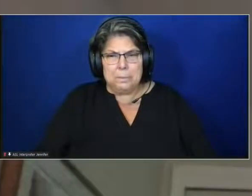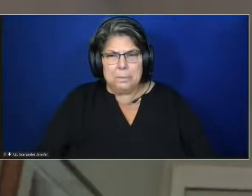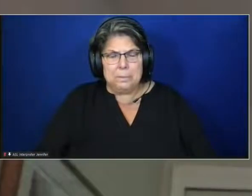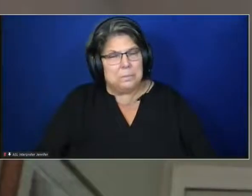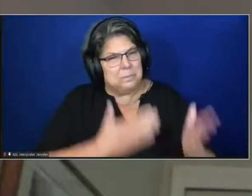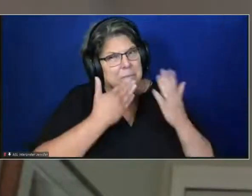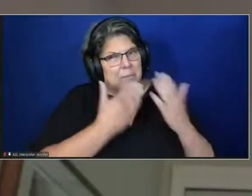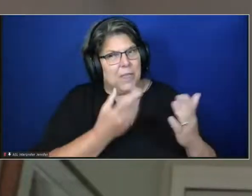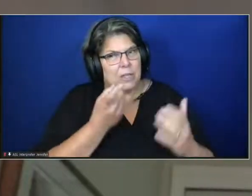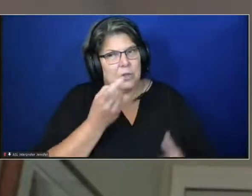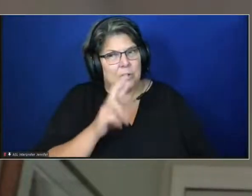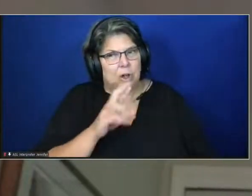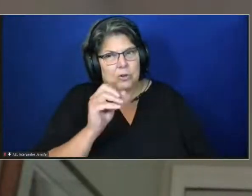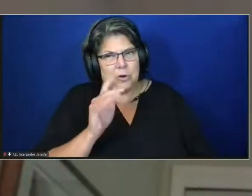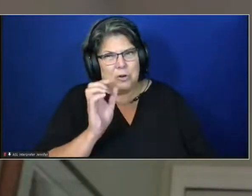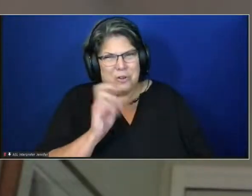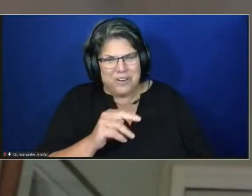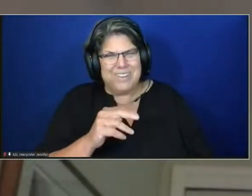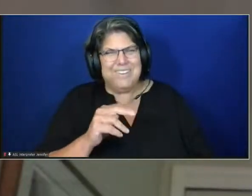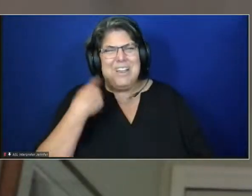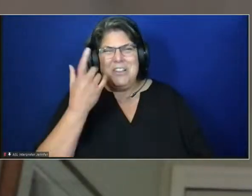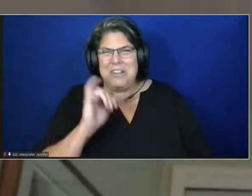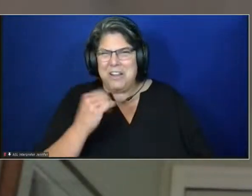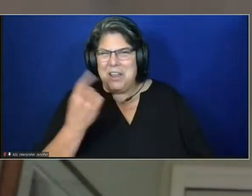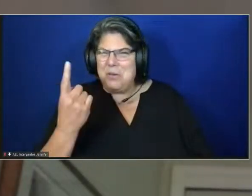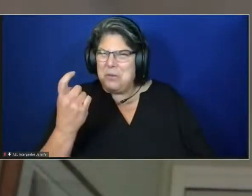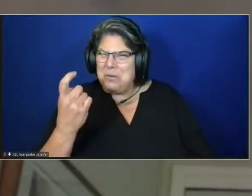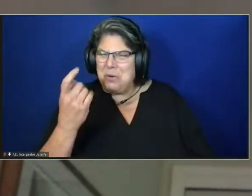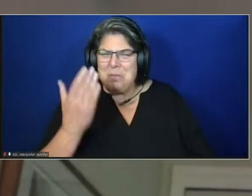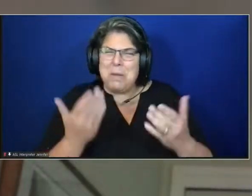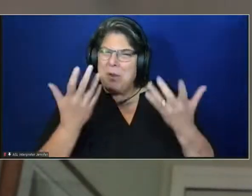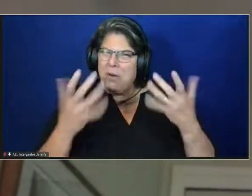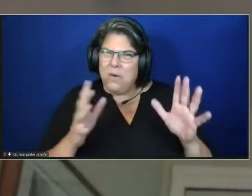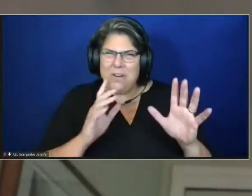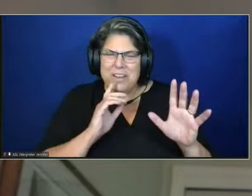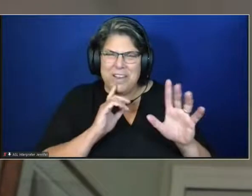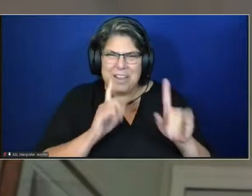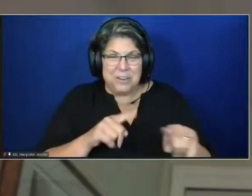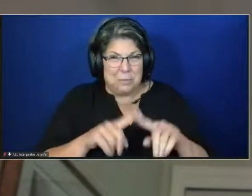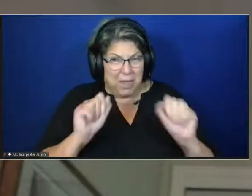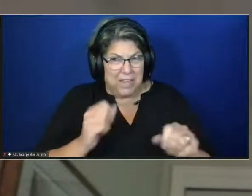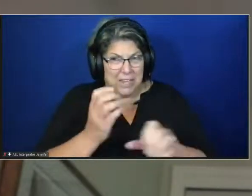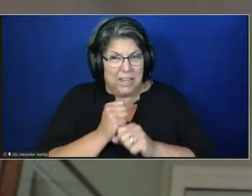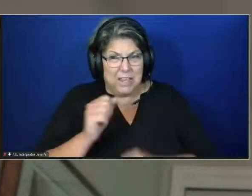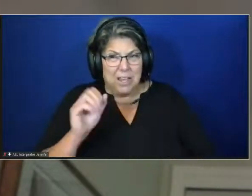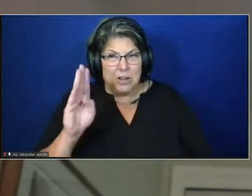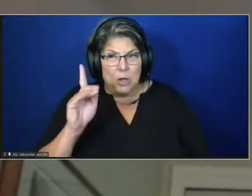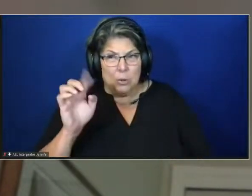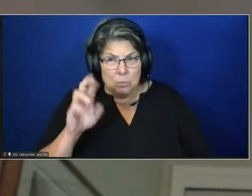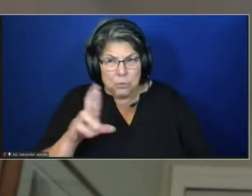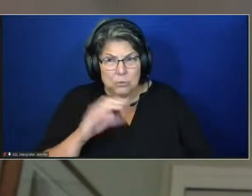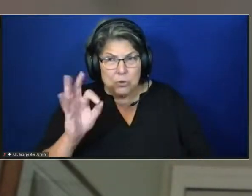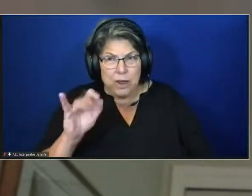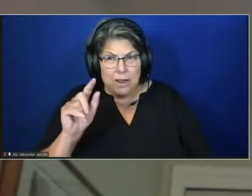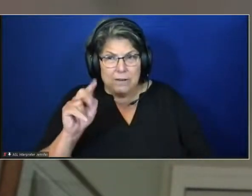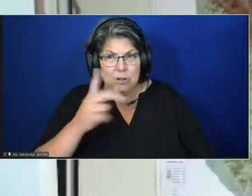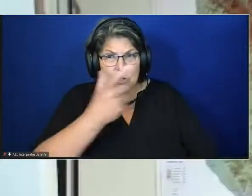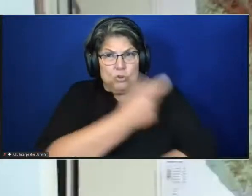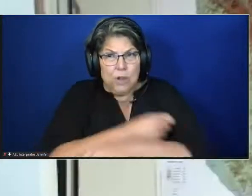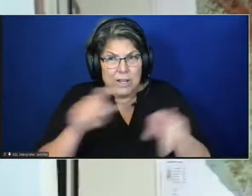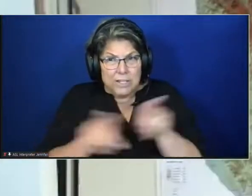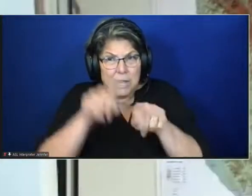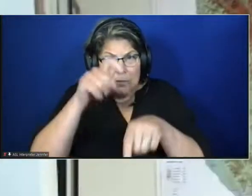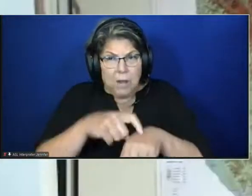Thank you, Dr. Coren. It looks like one more. You may have already addressed this, but could you get a booster and a flu shot at the same time?